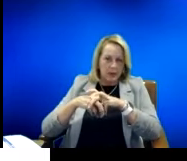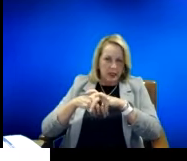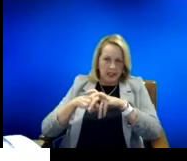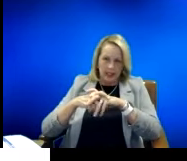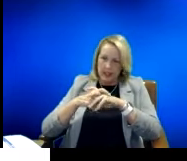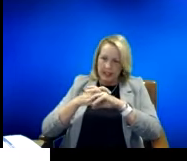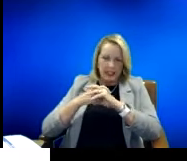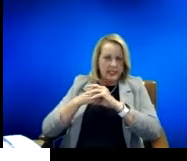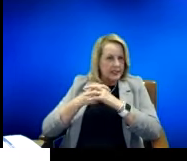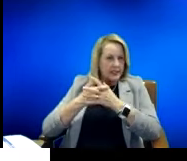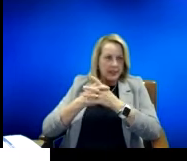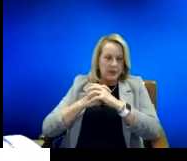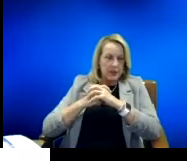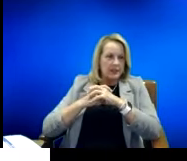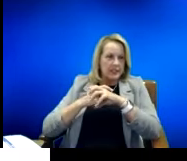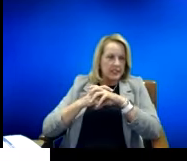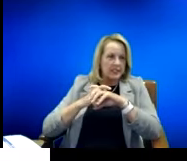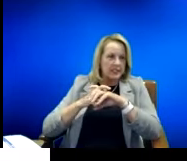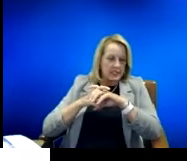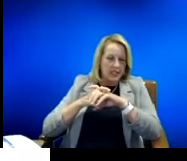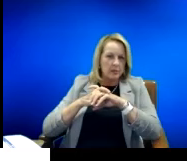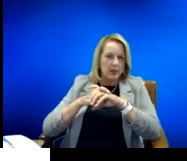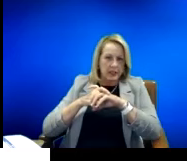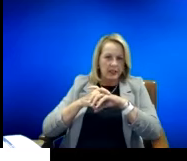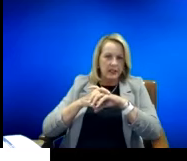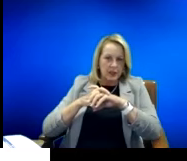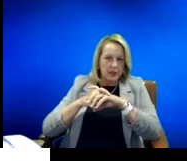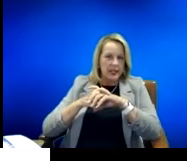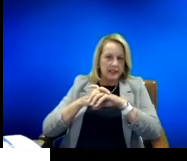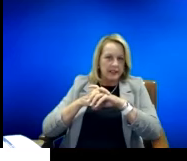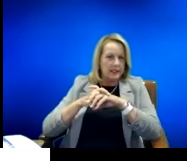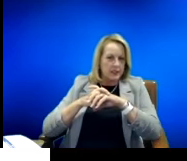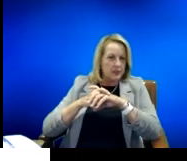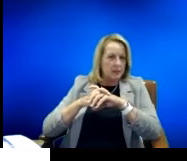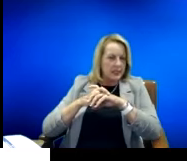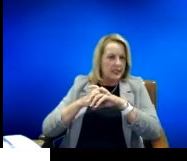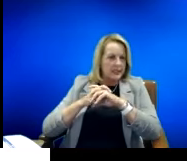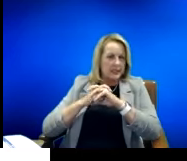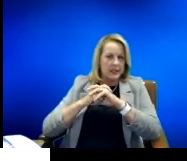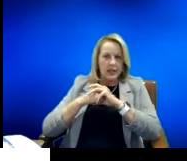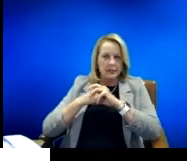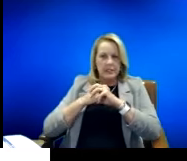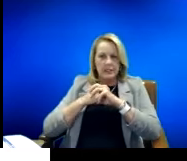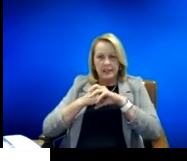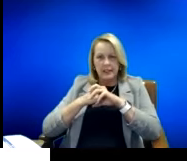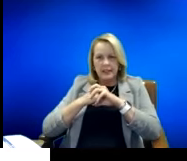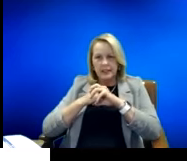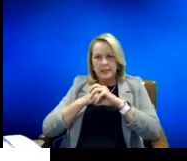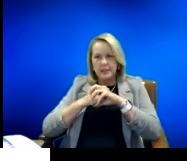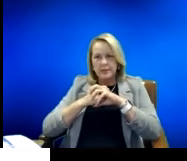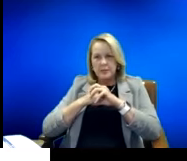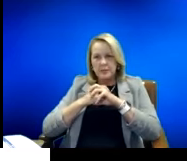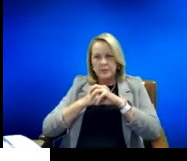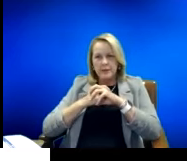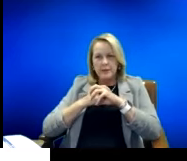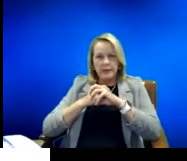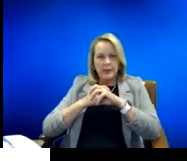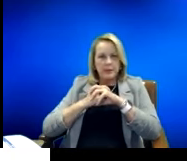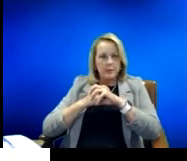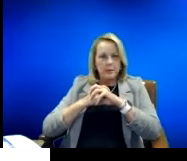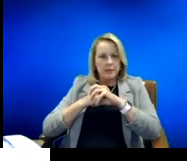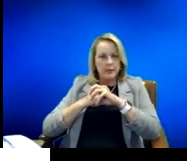stock market. And yes, you know, if you invest in the stock market, you can lose money. So absolutely.